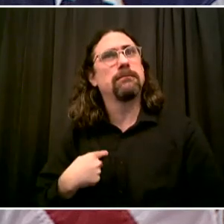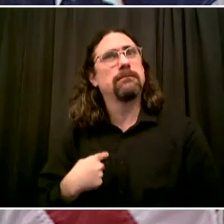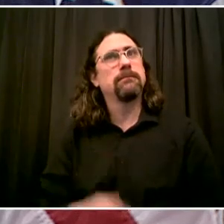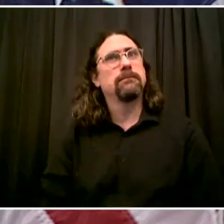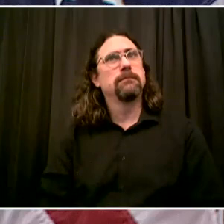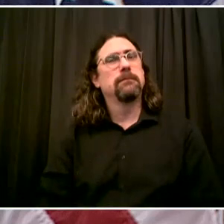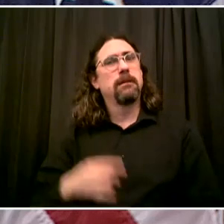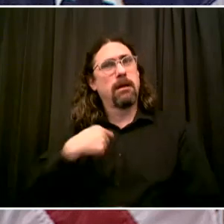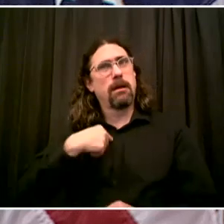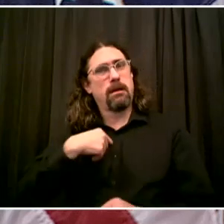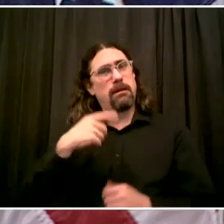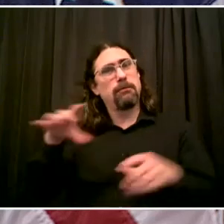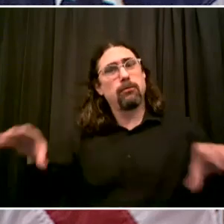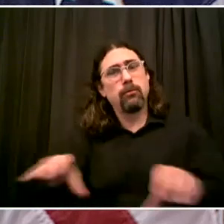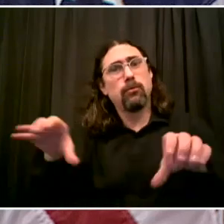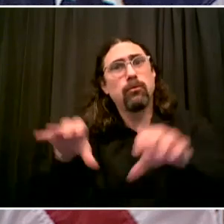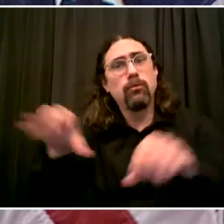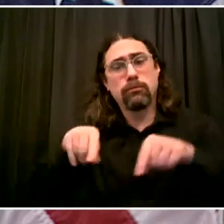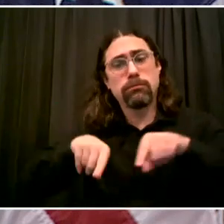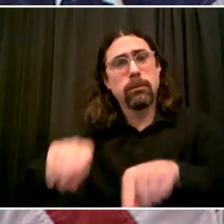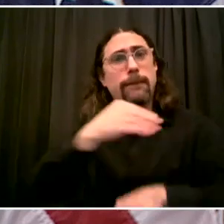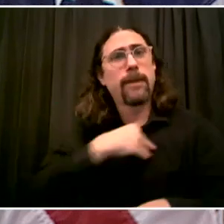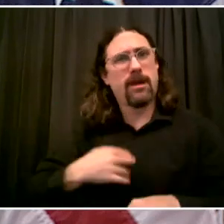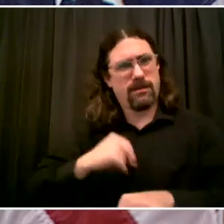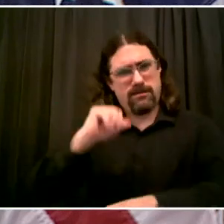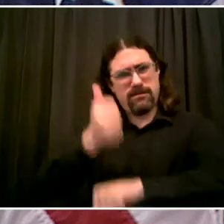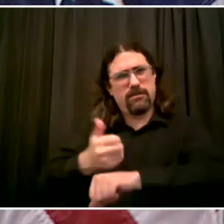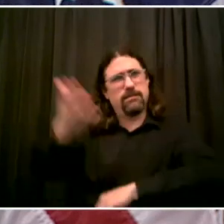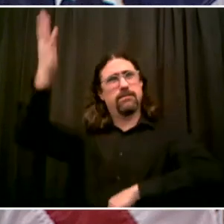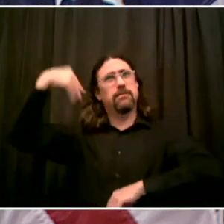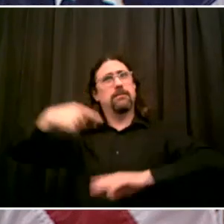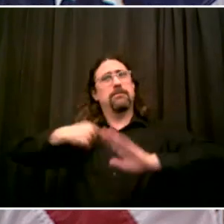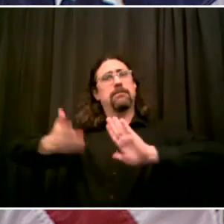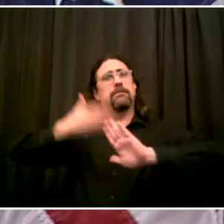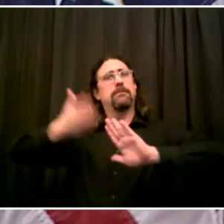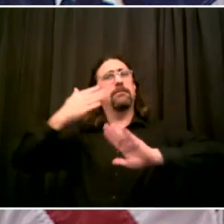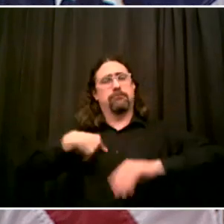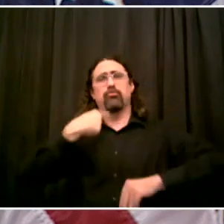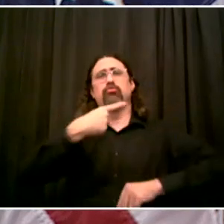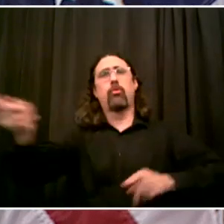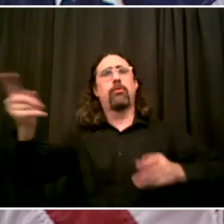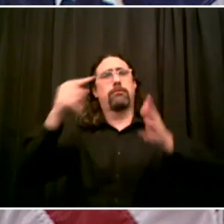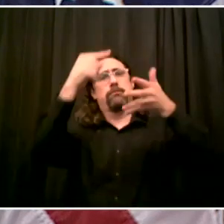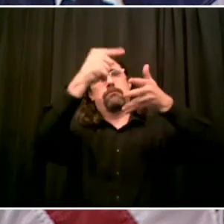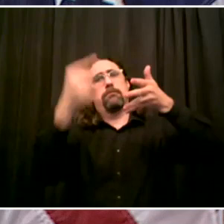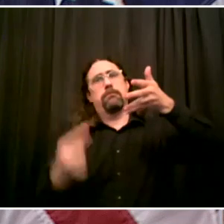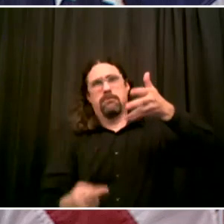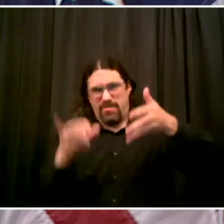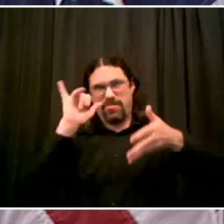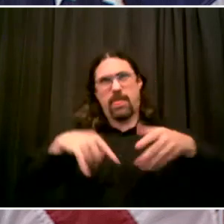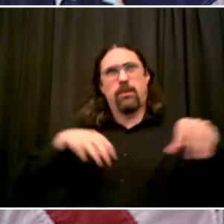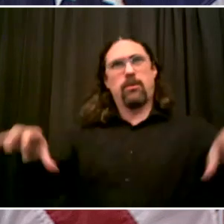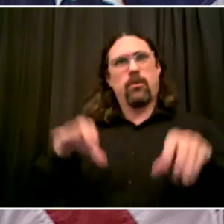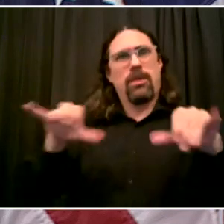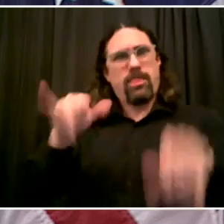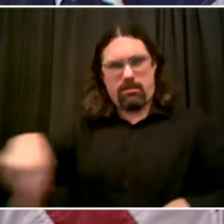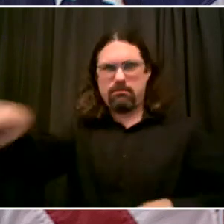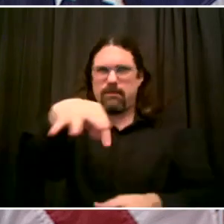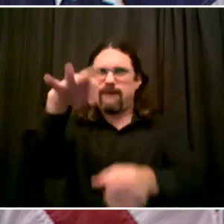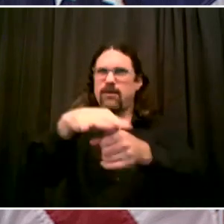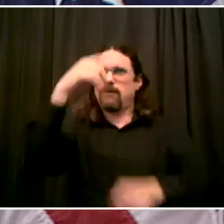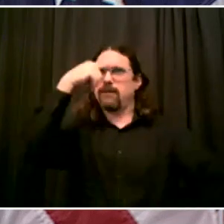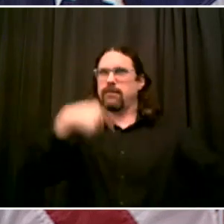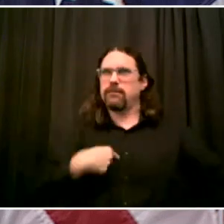What's clear here is we're dealing with an absolutely unprecedented crisis, literally more than this city has ever faced in its